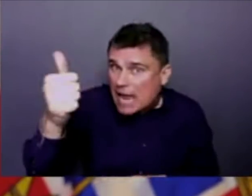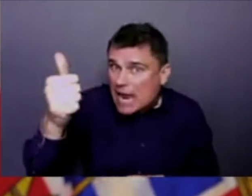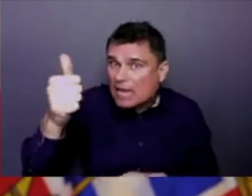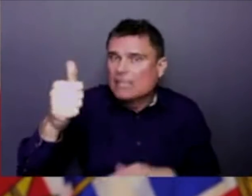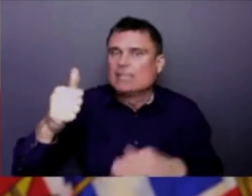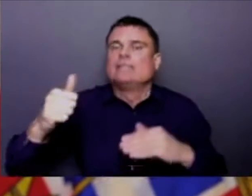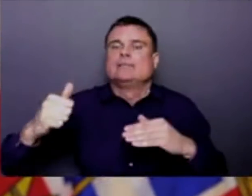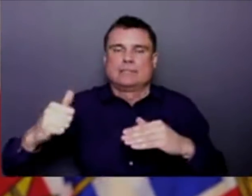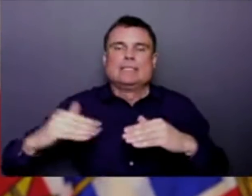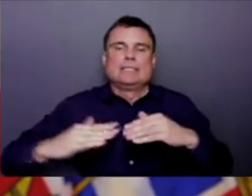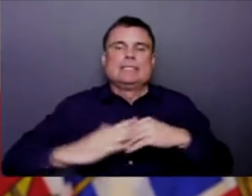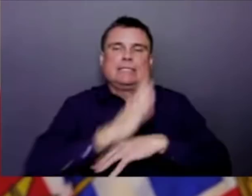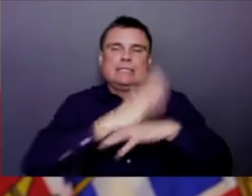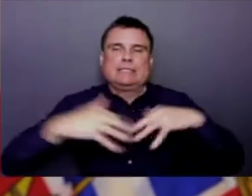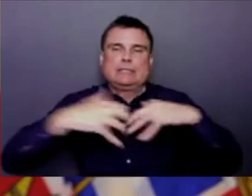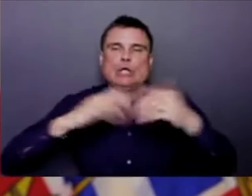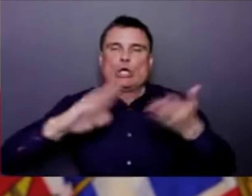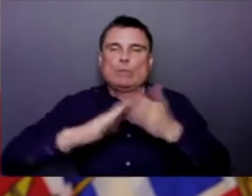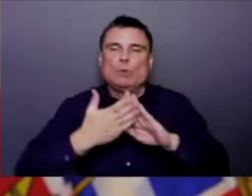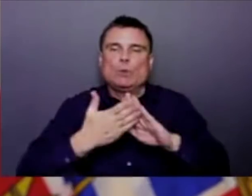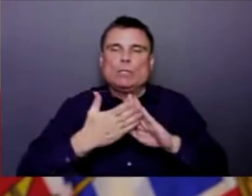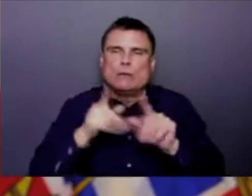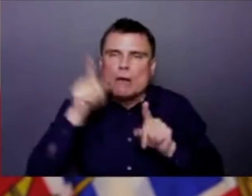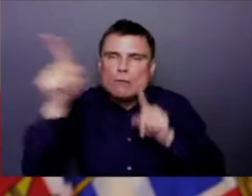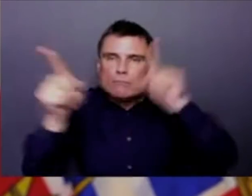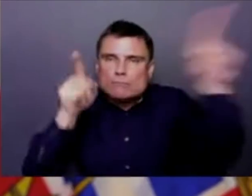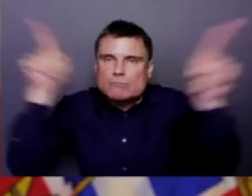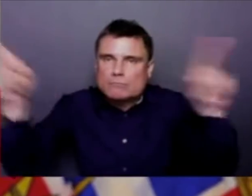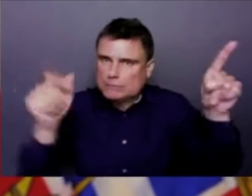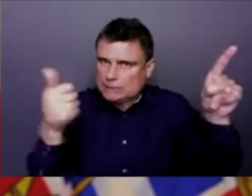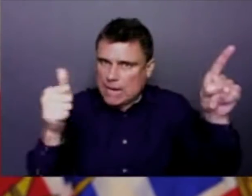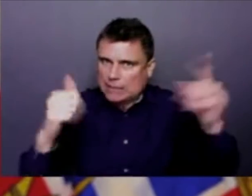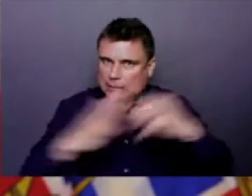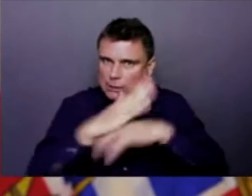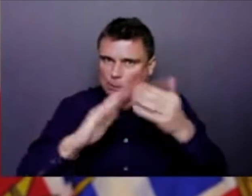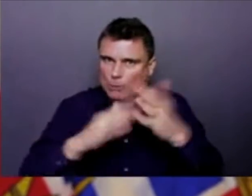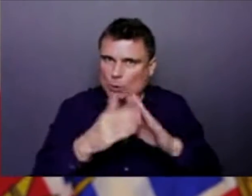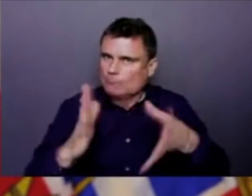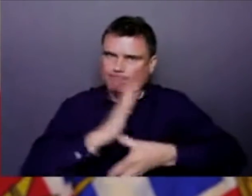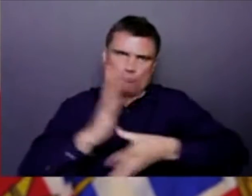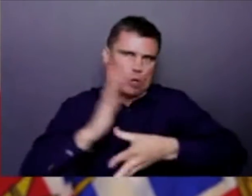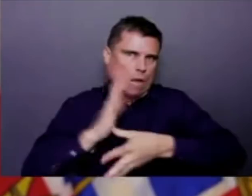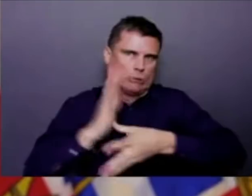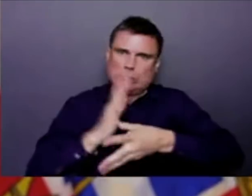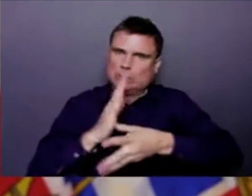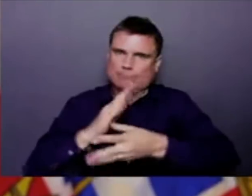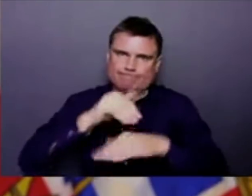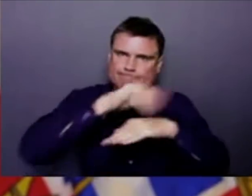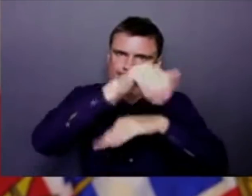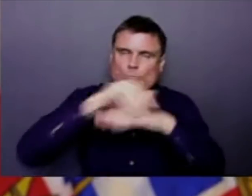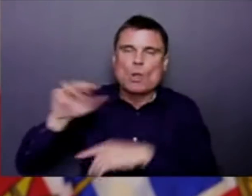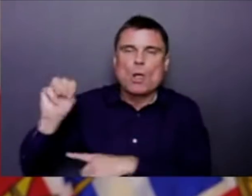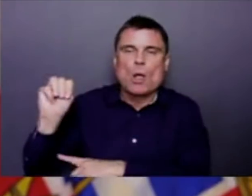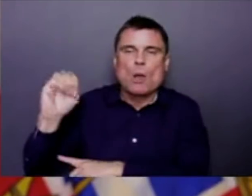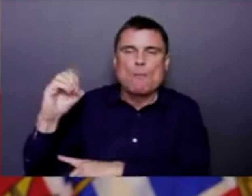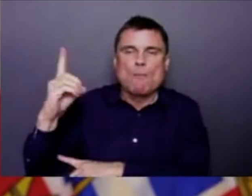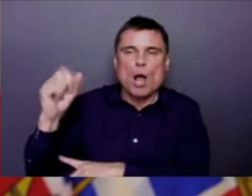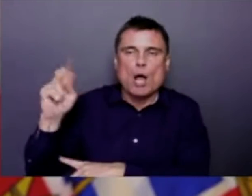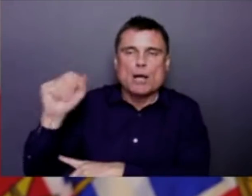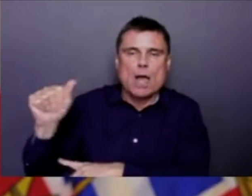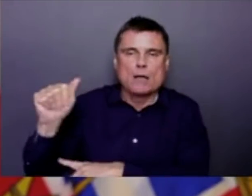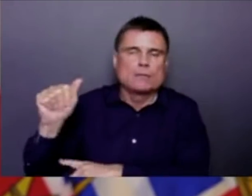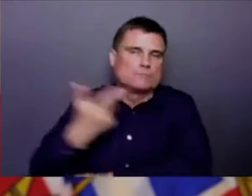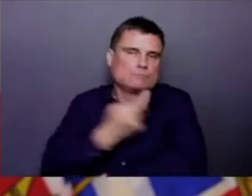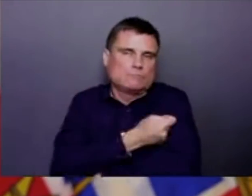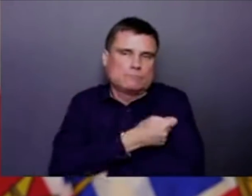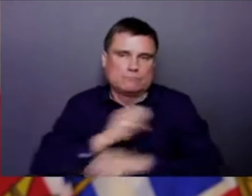been identified, and we've been working very diligently with our partners in First Nations Health Authority to make